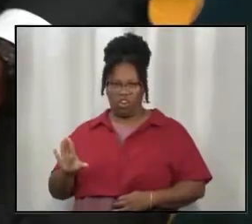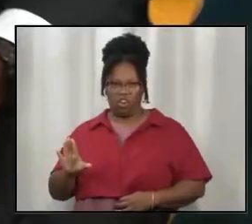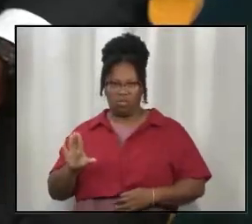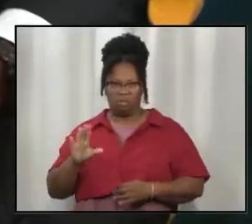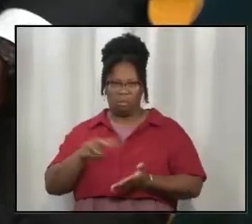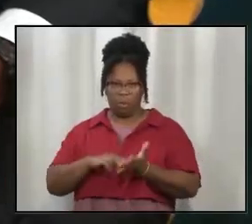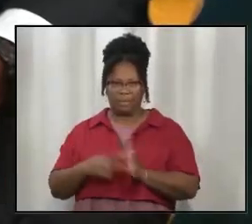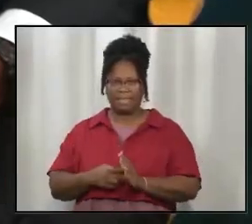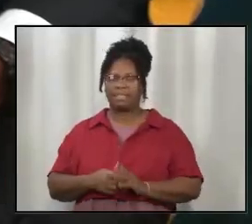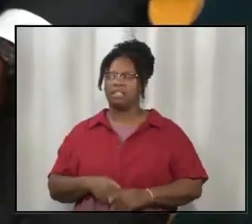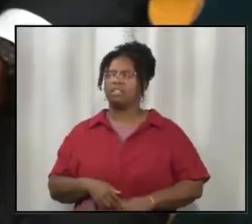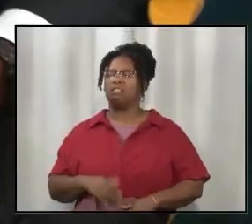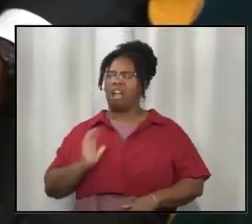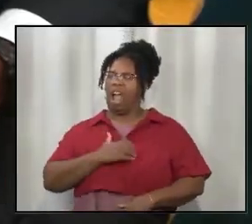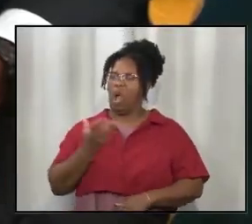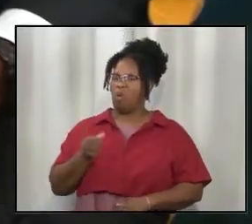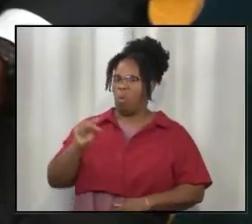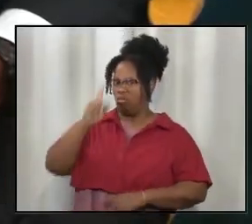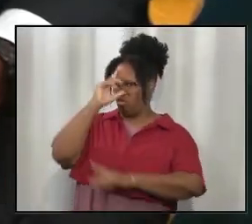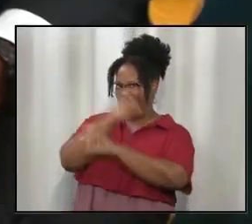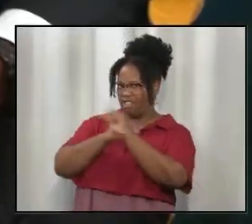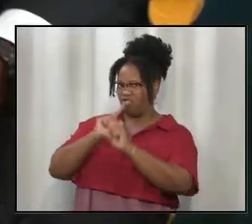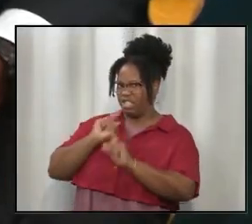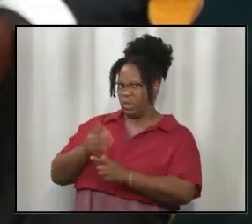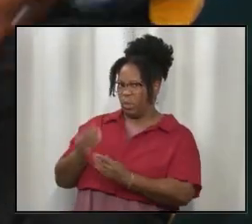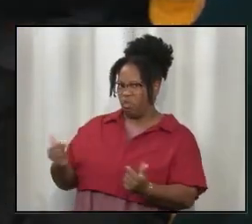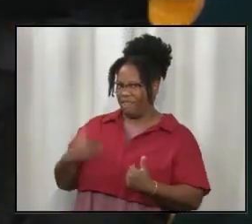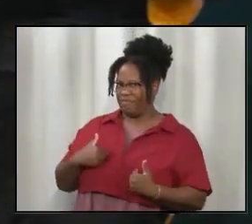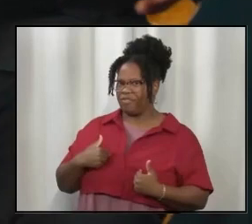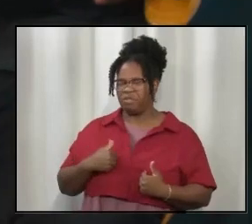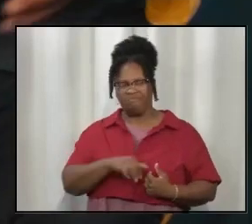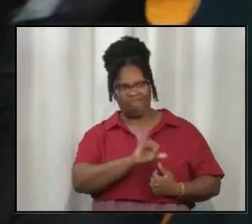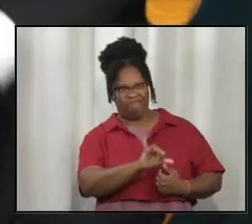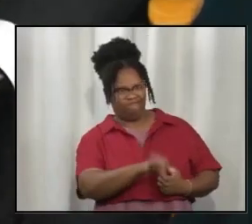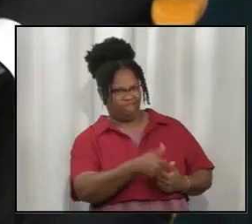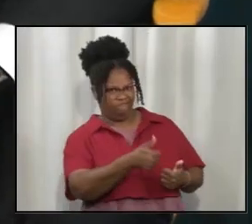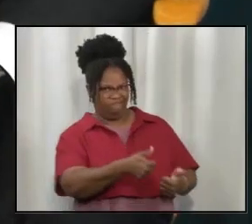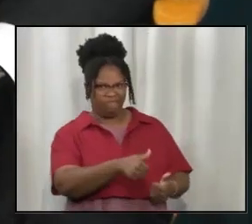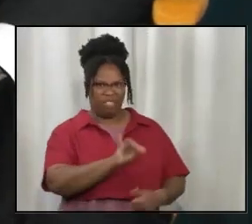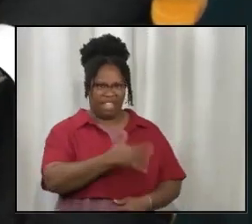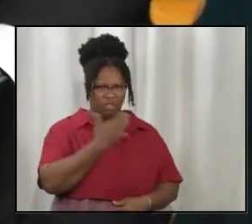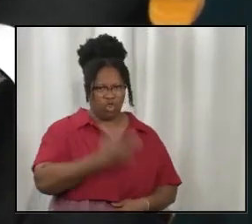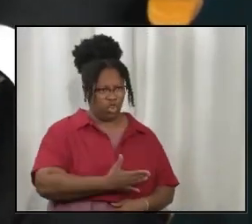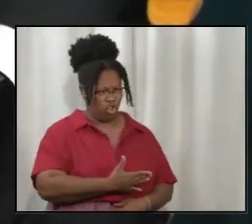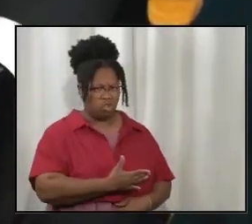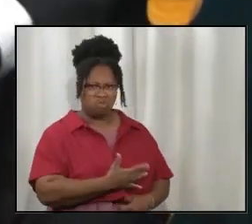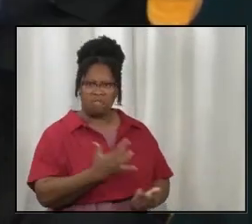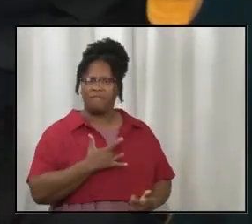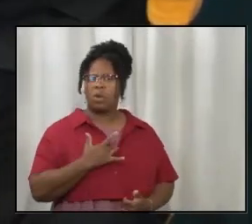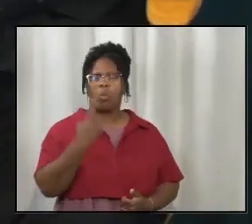Which is good. And I think one of the biggest